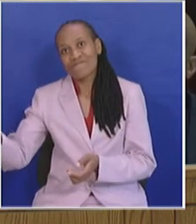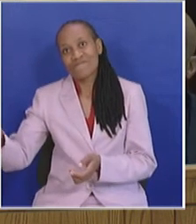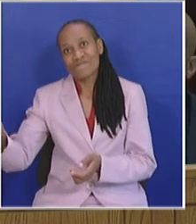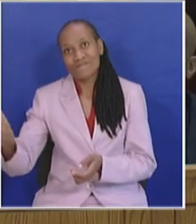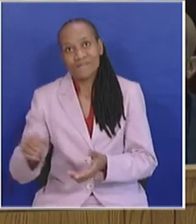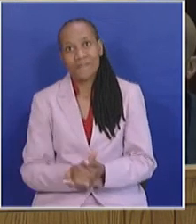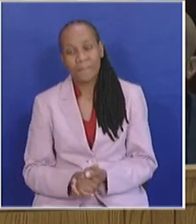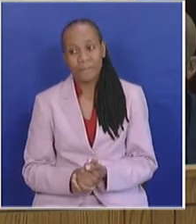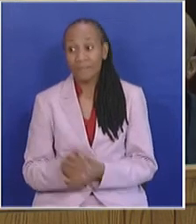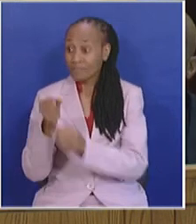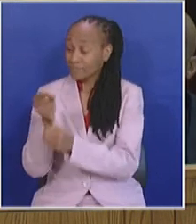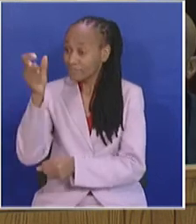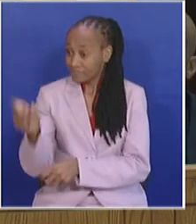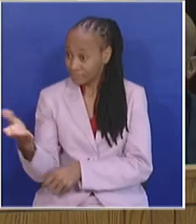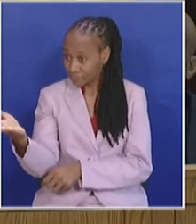Usher.